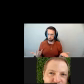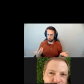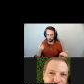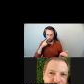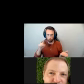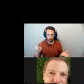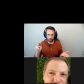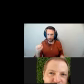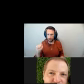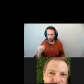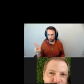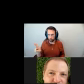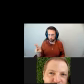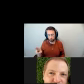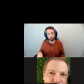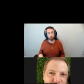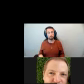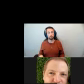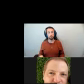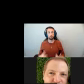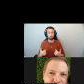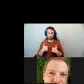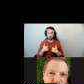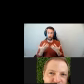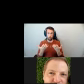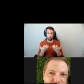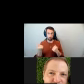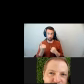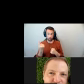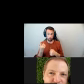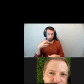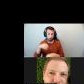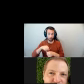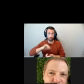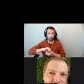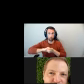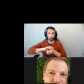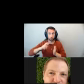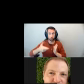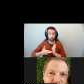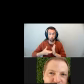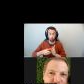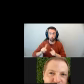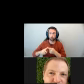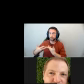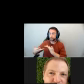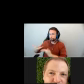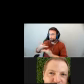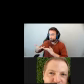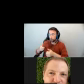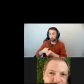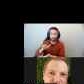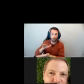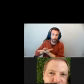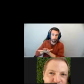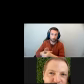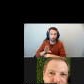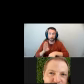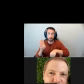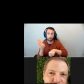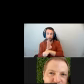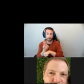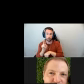it's because I want someone in that partnership role that can work with our academic and business units, the ones we support in an IT